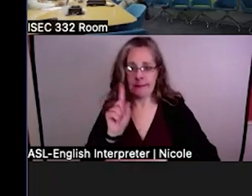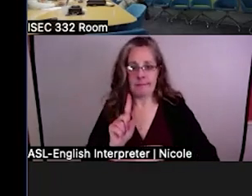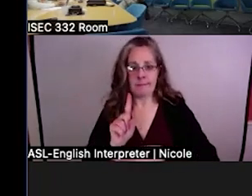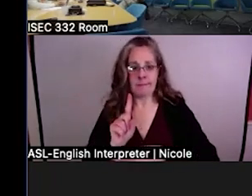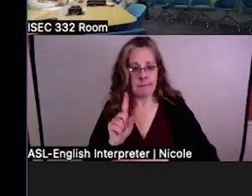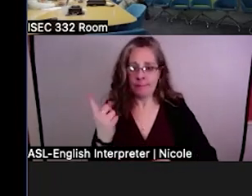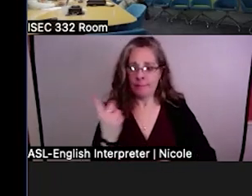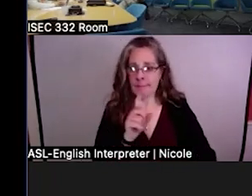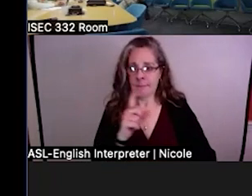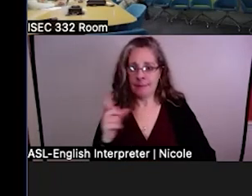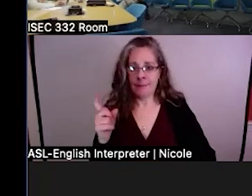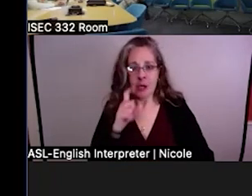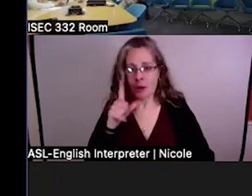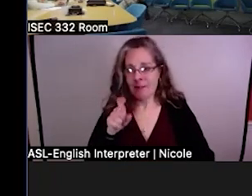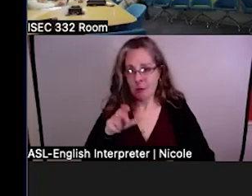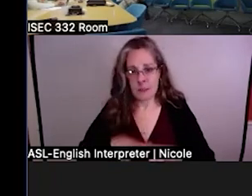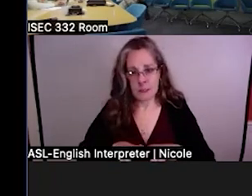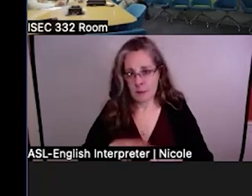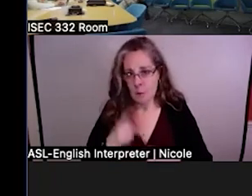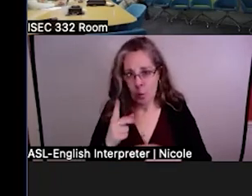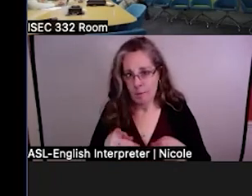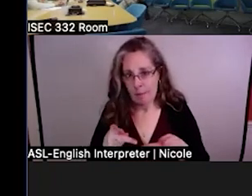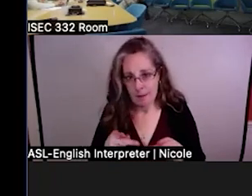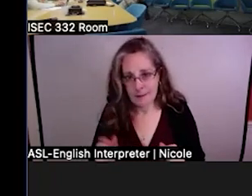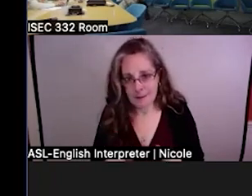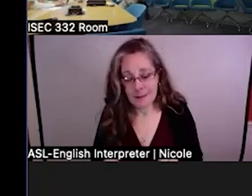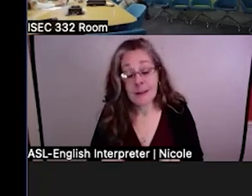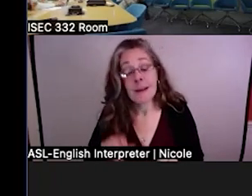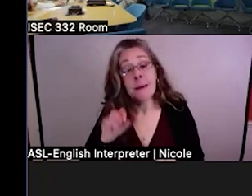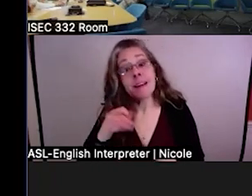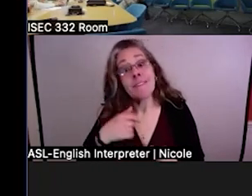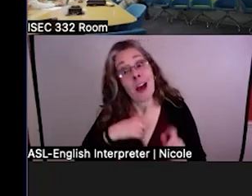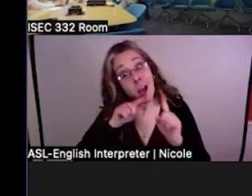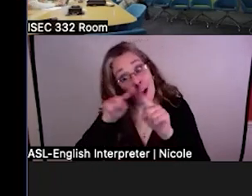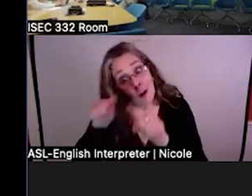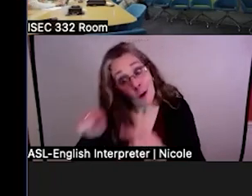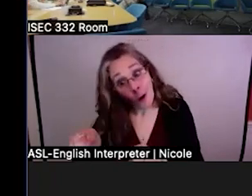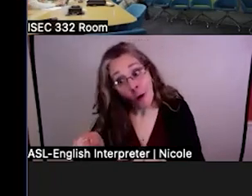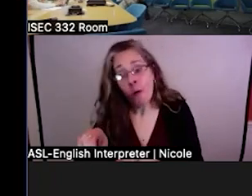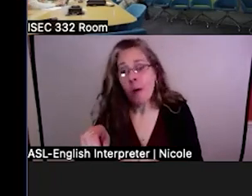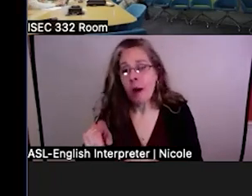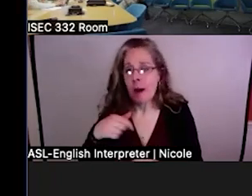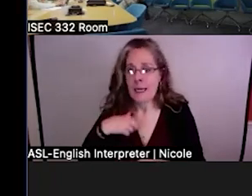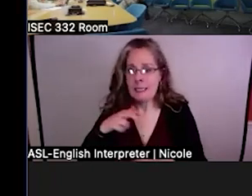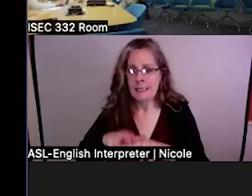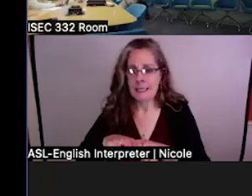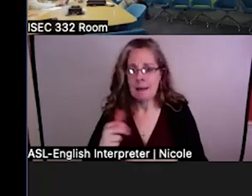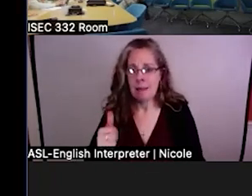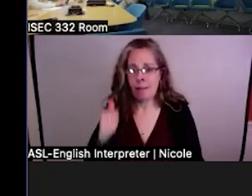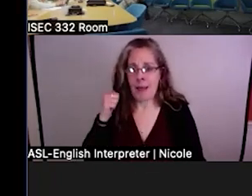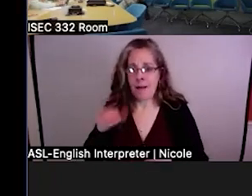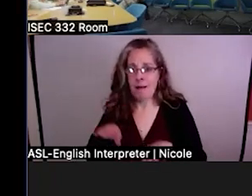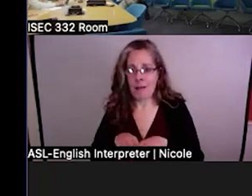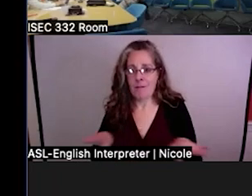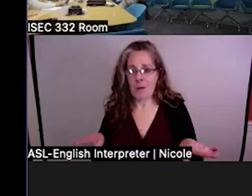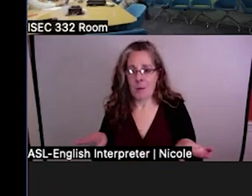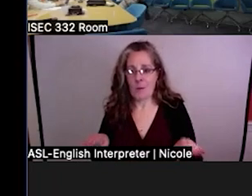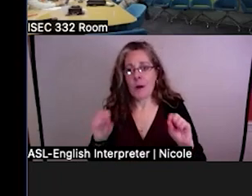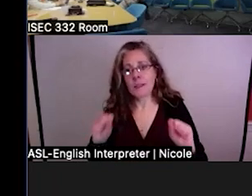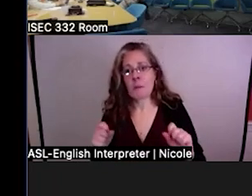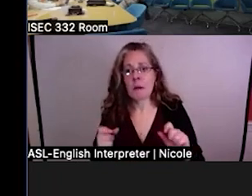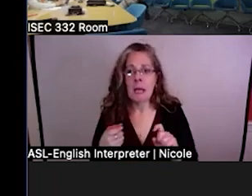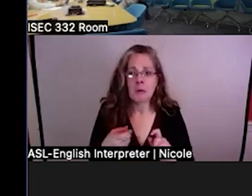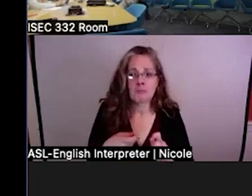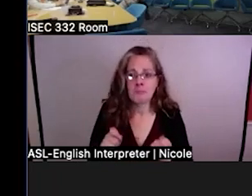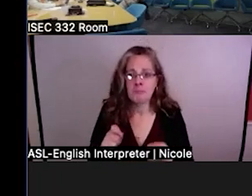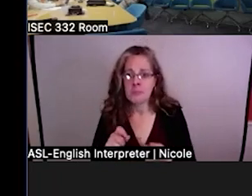sit still. But when I'm going to any sessions that I'm not presenting at, I sit in the back on the floor so I can change my position a million